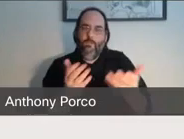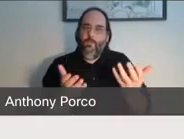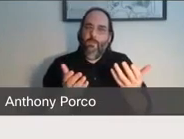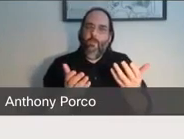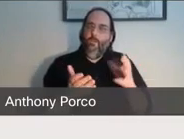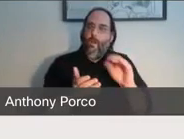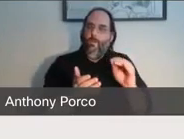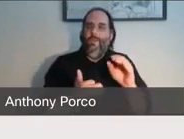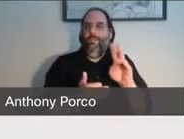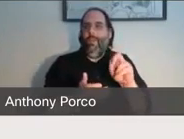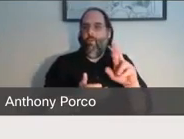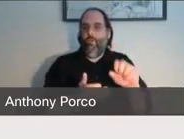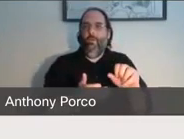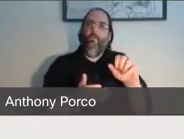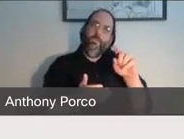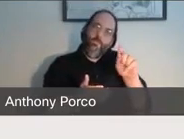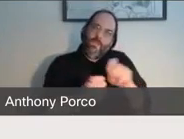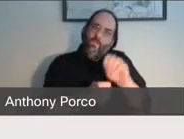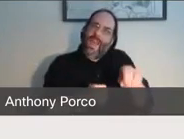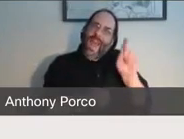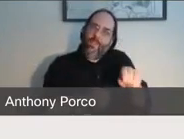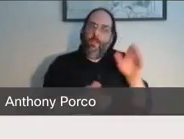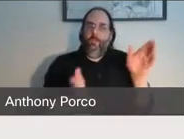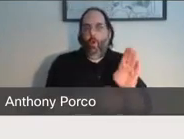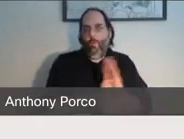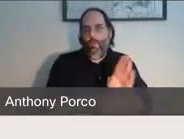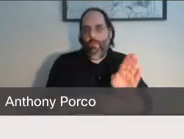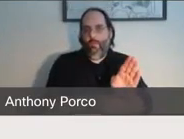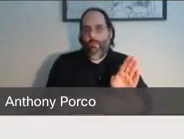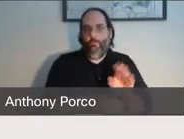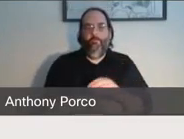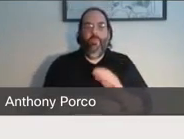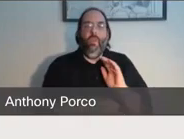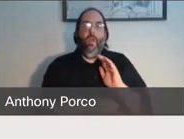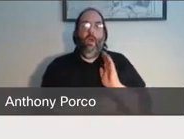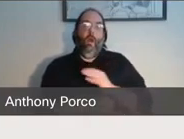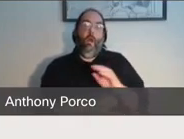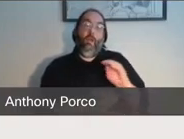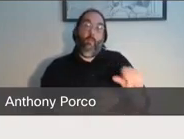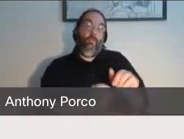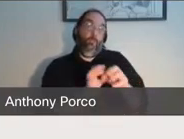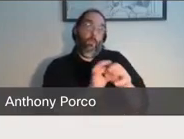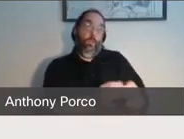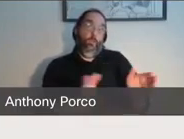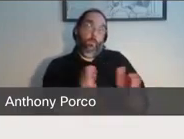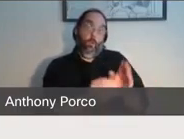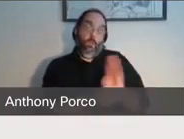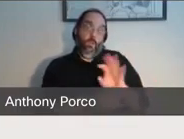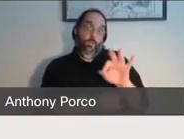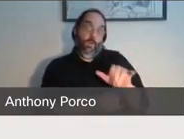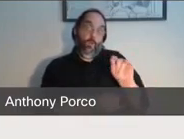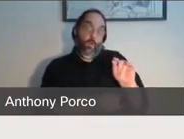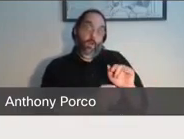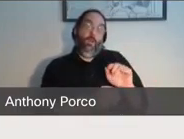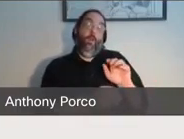small business enterprises. In FY20, our expenditures, which were related to small businesses, totaled over